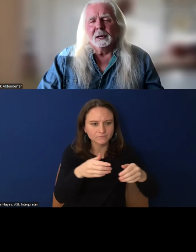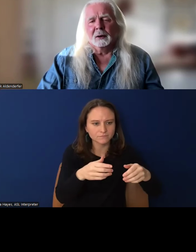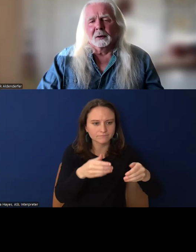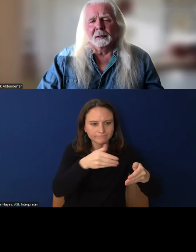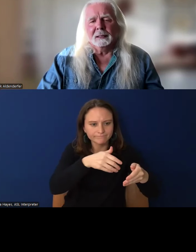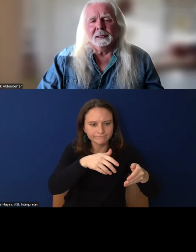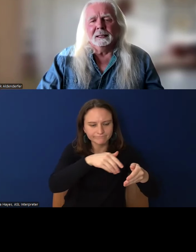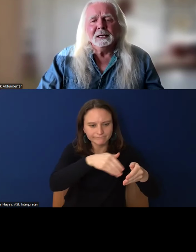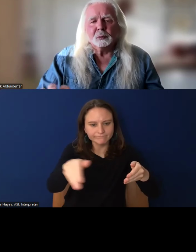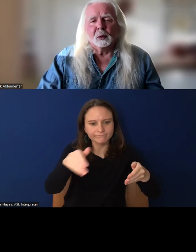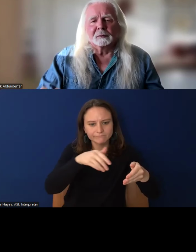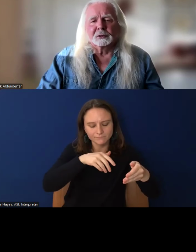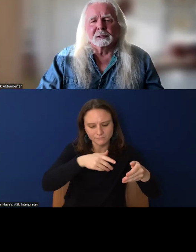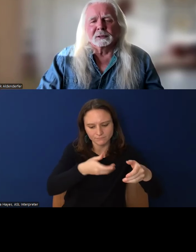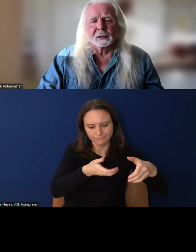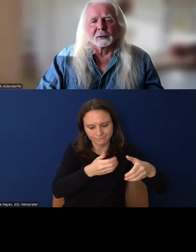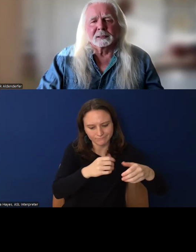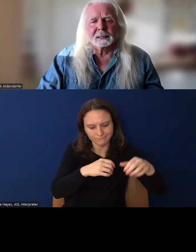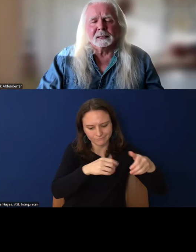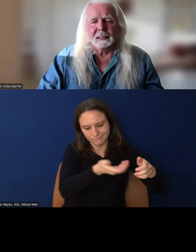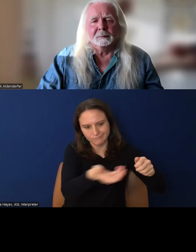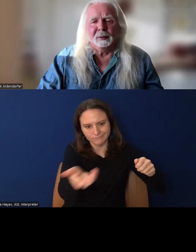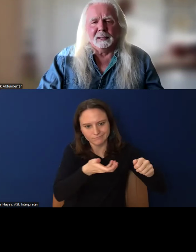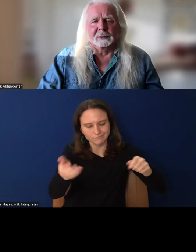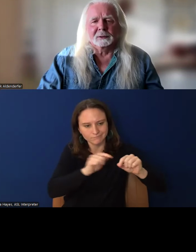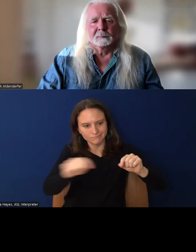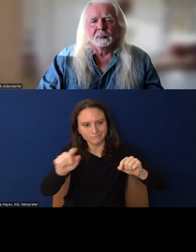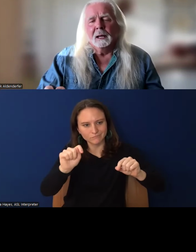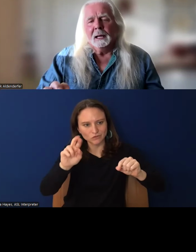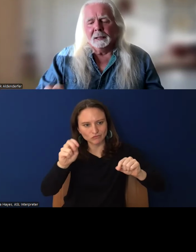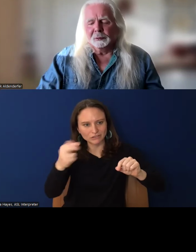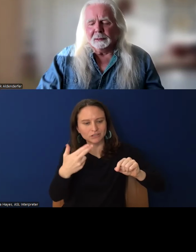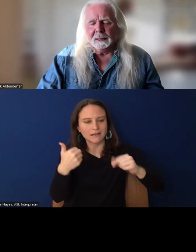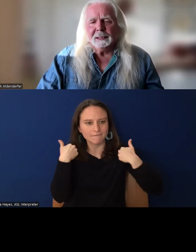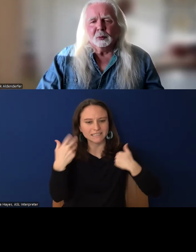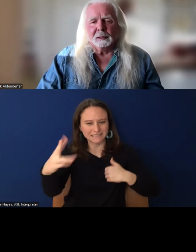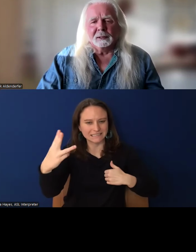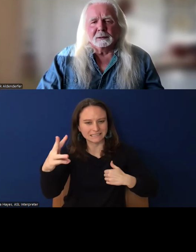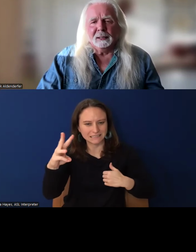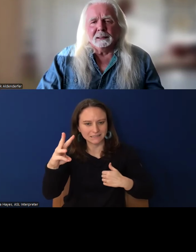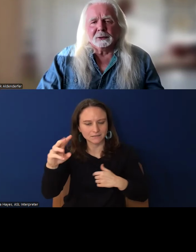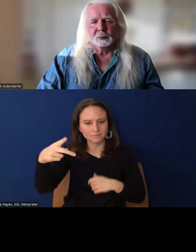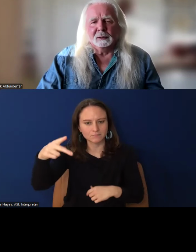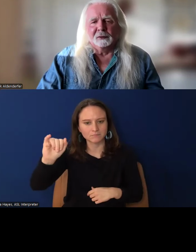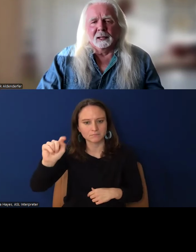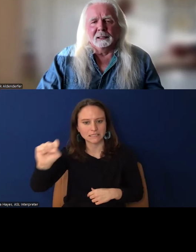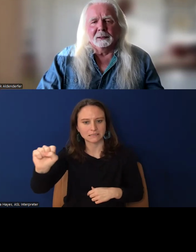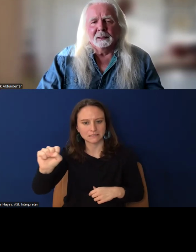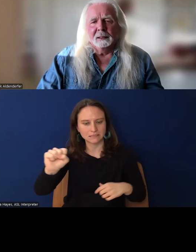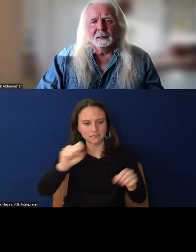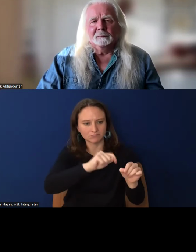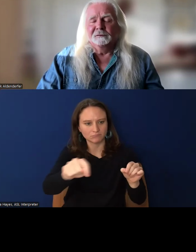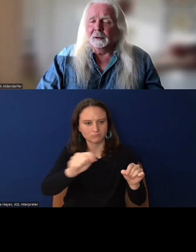trenches in each one of the trenches, there are 16 pits. And within each one of these pits, we